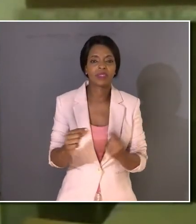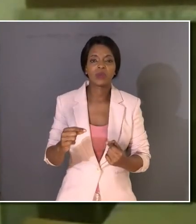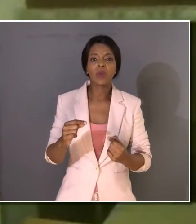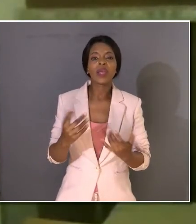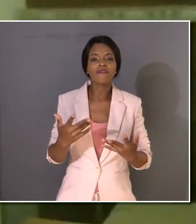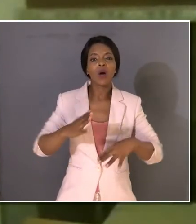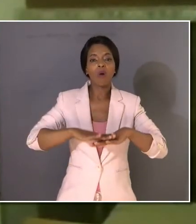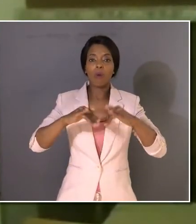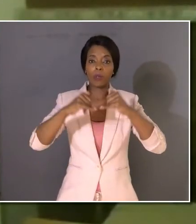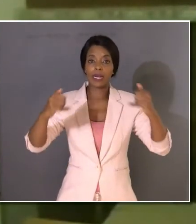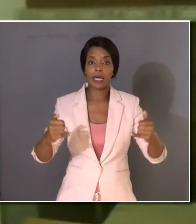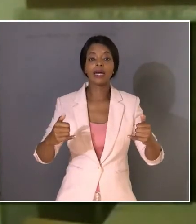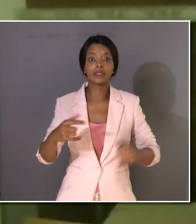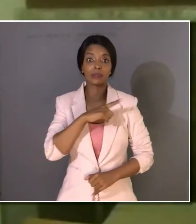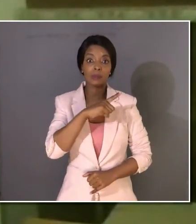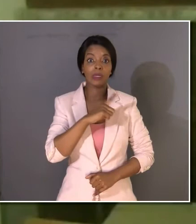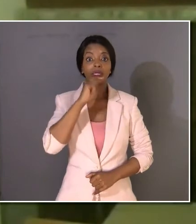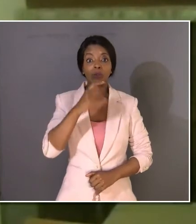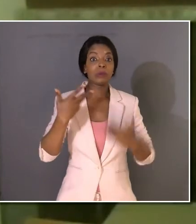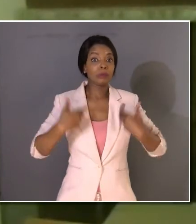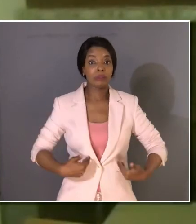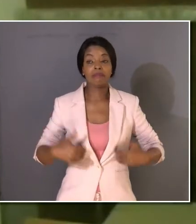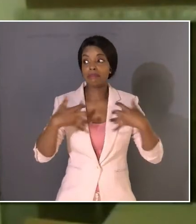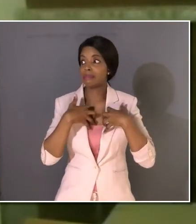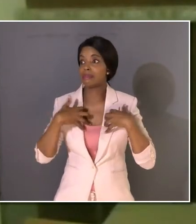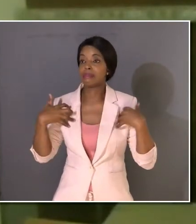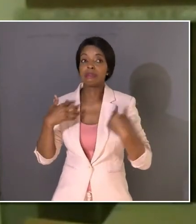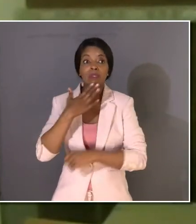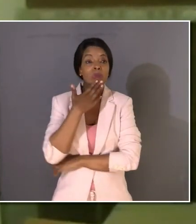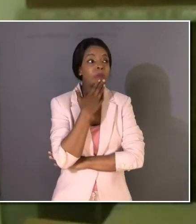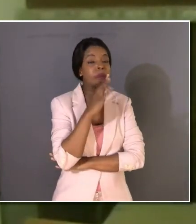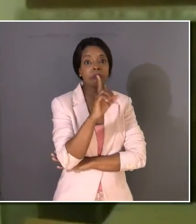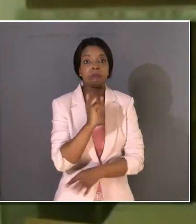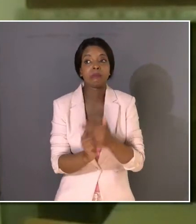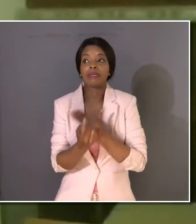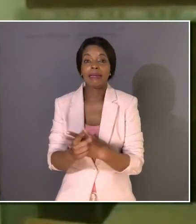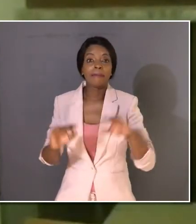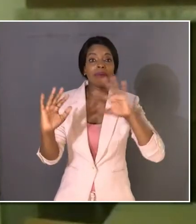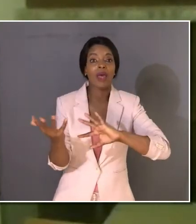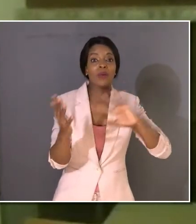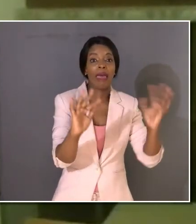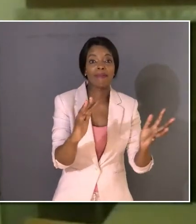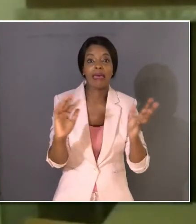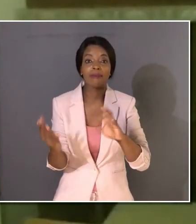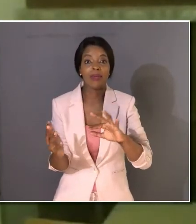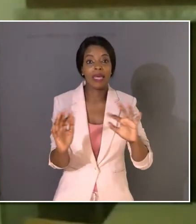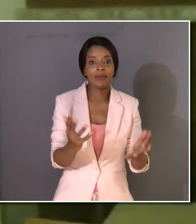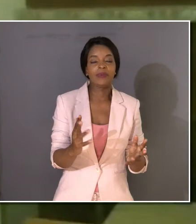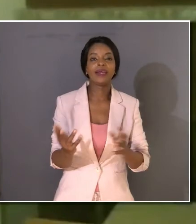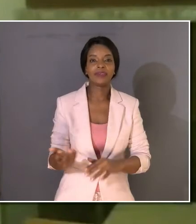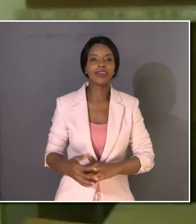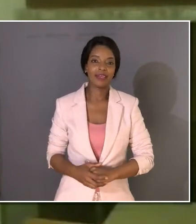I think I was more nervous than I've ever been for an actual awards event, maybe because I'm a complete technophobe.